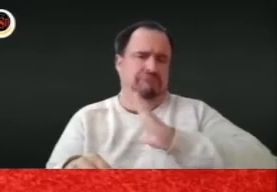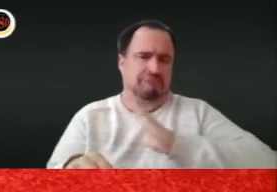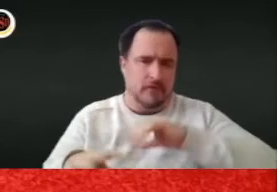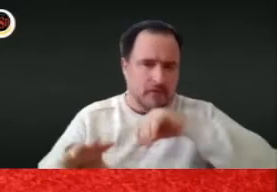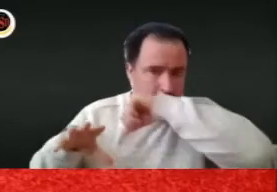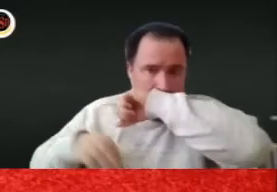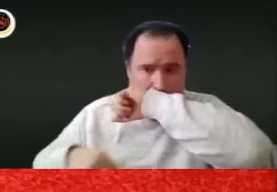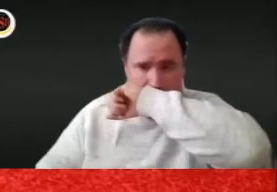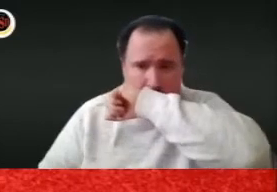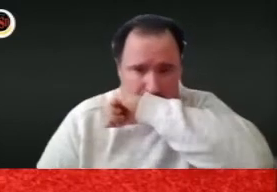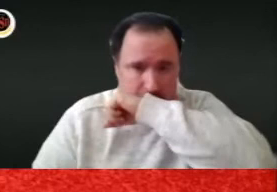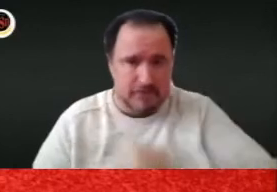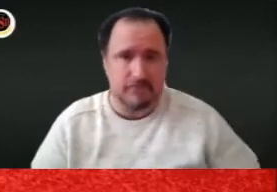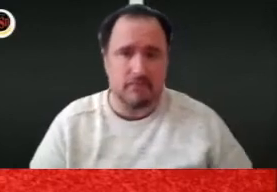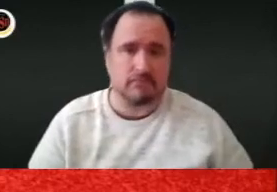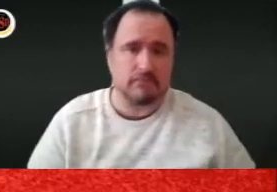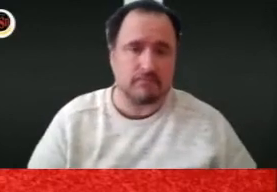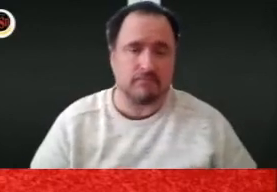cannot be a family member.